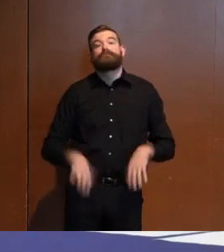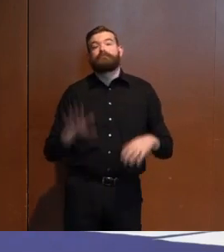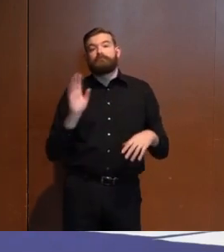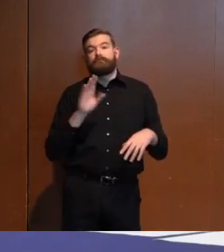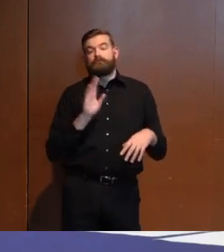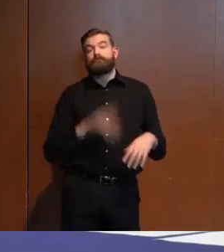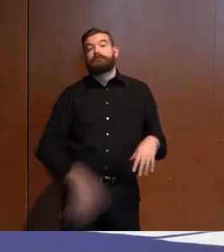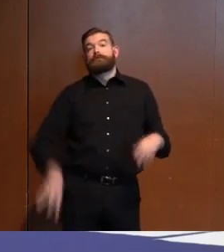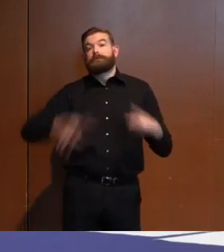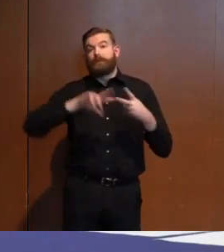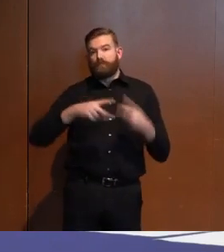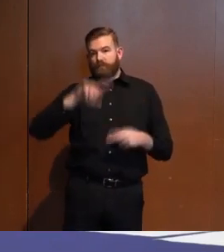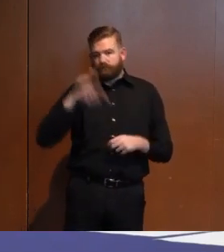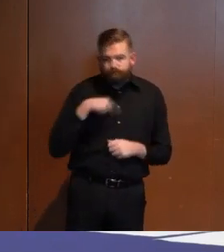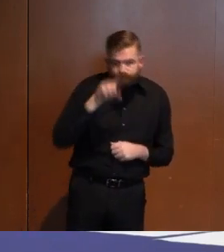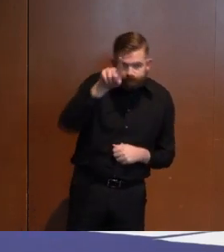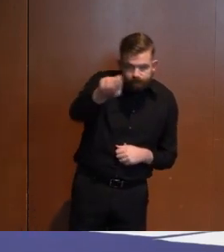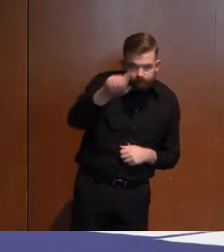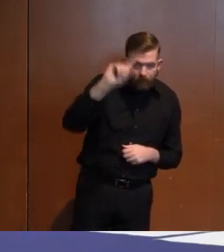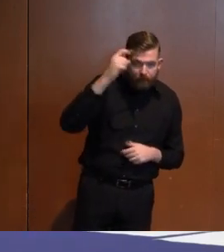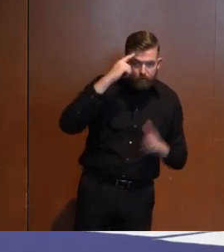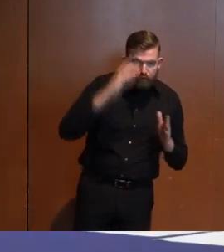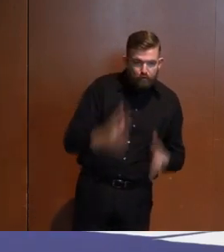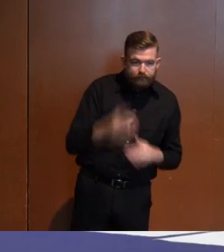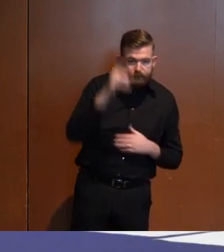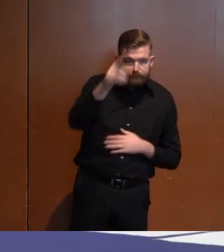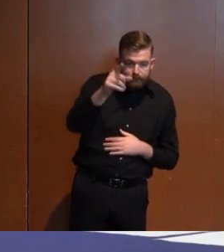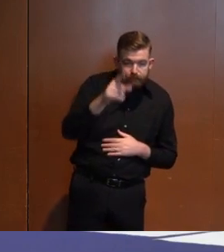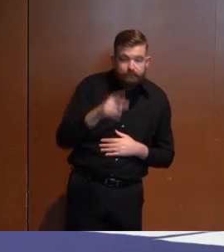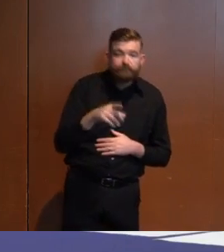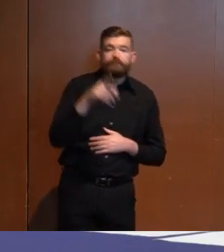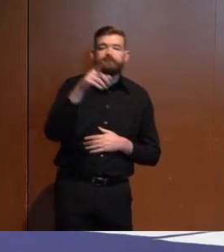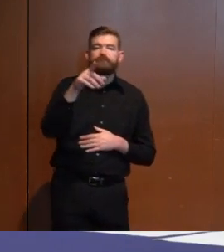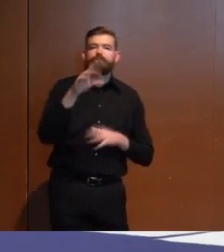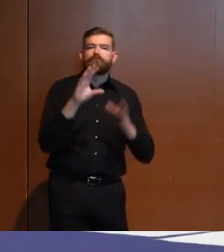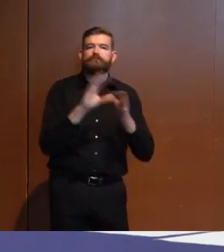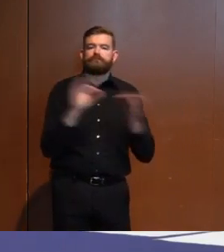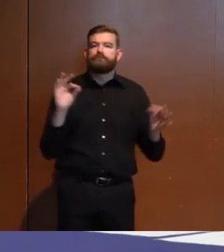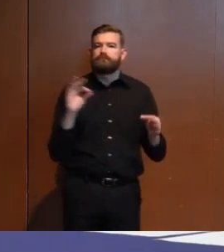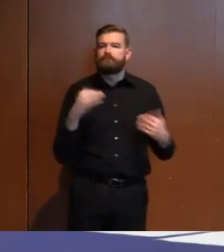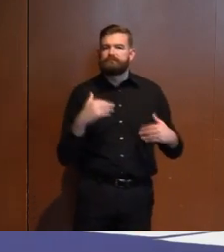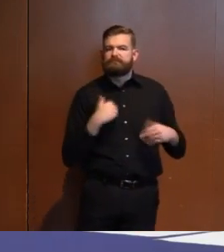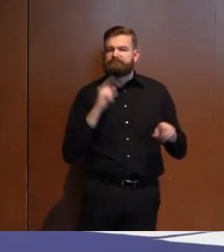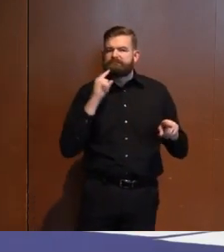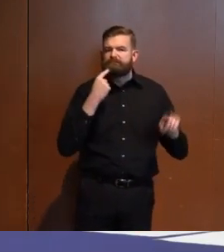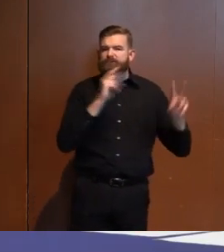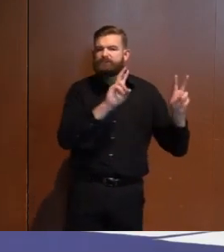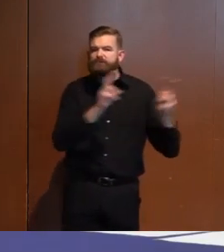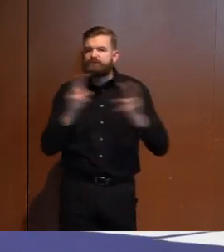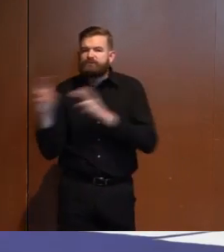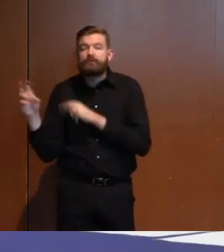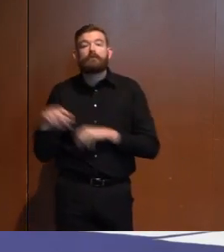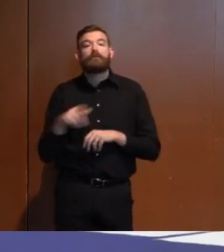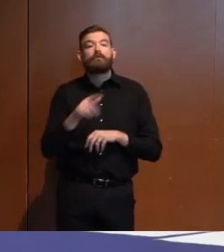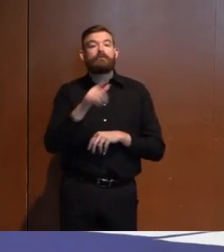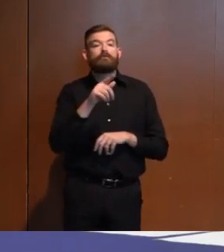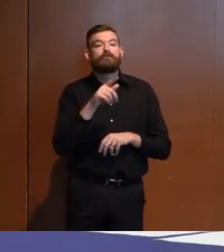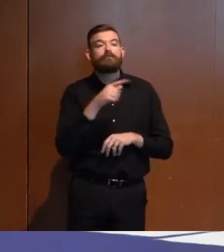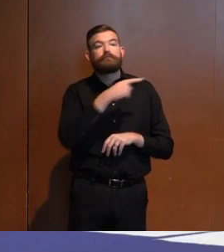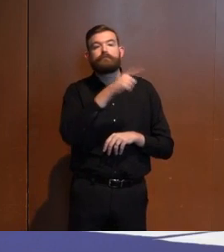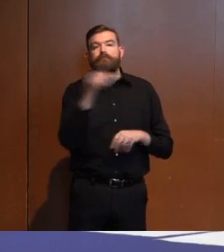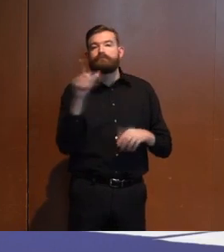this whole issue, and we've heard it's a huge issue about businesses not, private businesses not complying and still